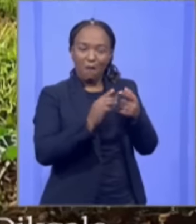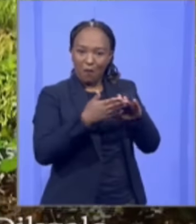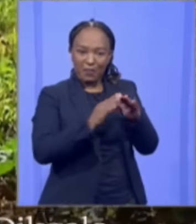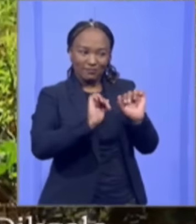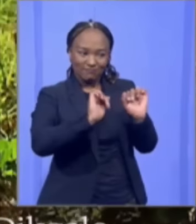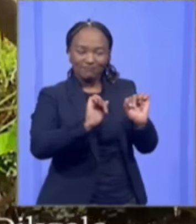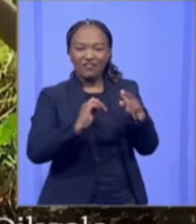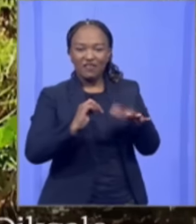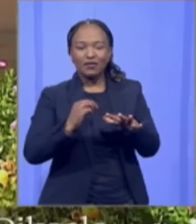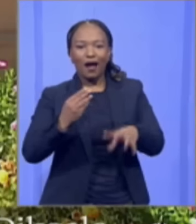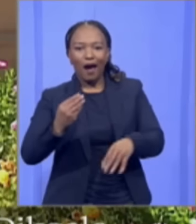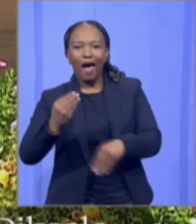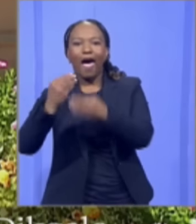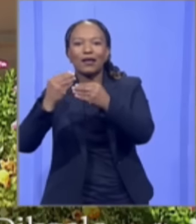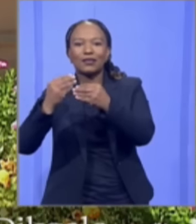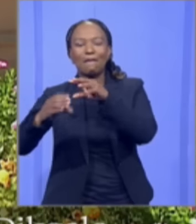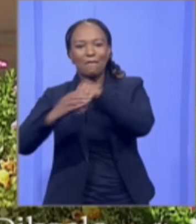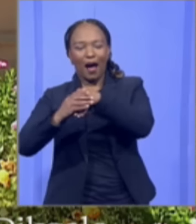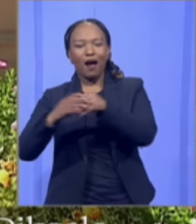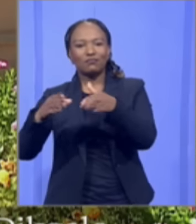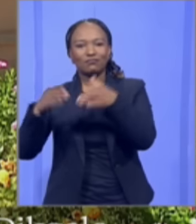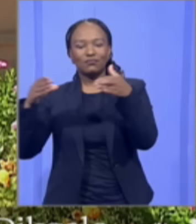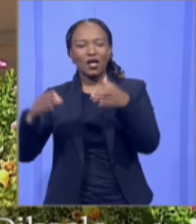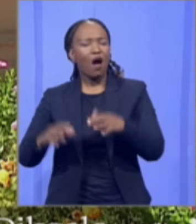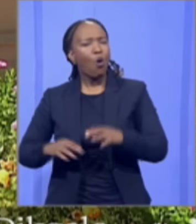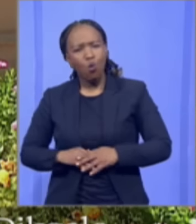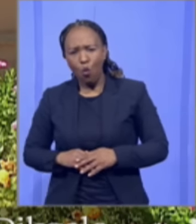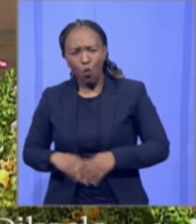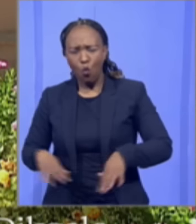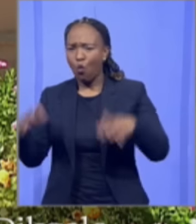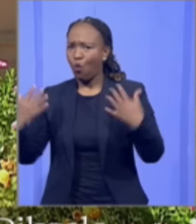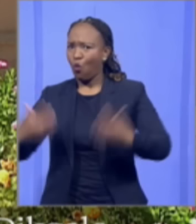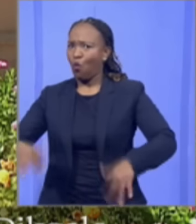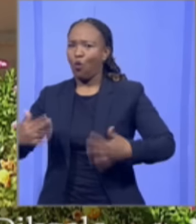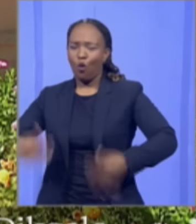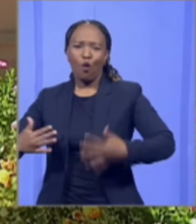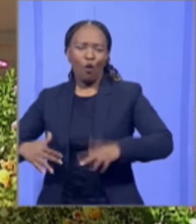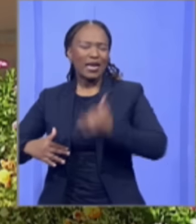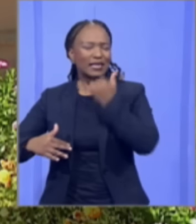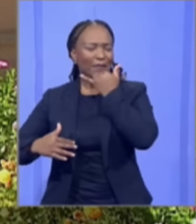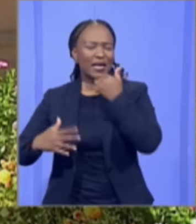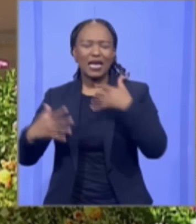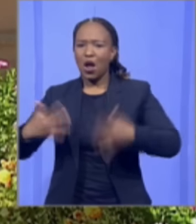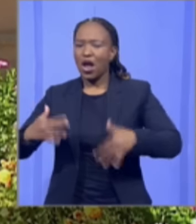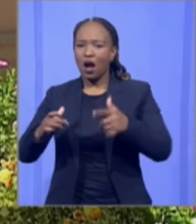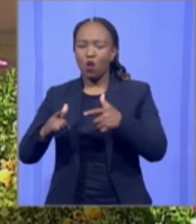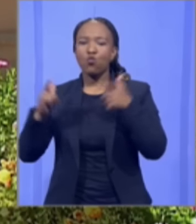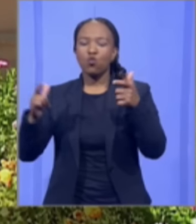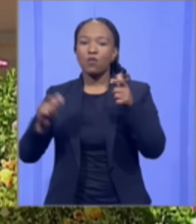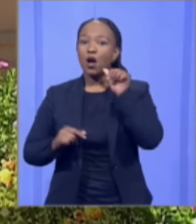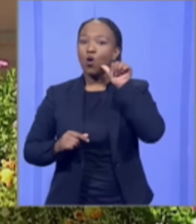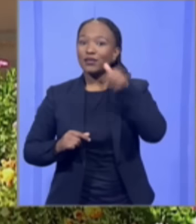a bosetšhaba. Sure re thabile kudu gobane go sa sale rena sekondiri selo tsena